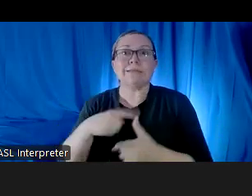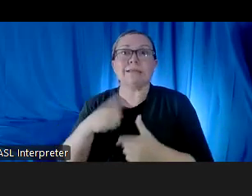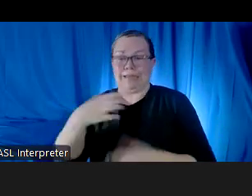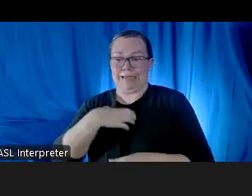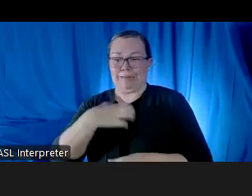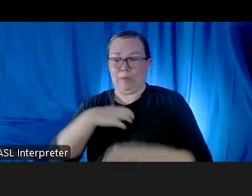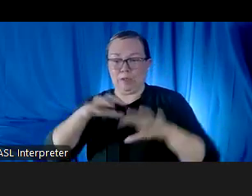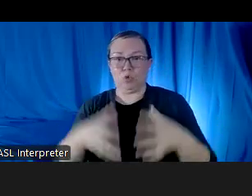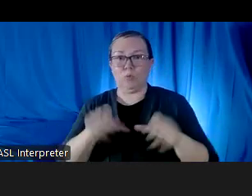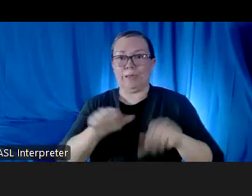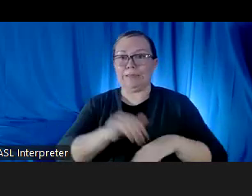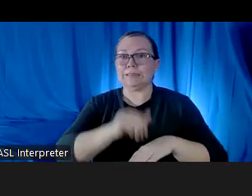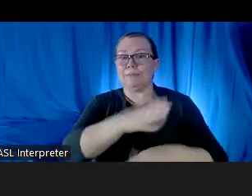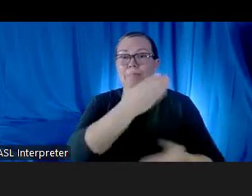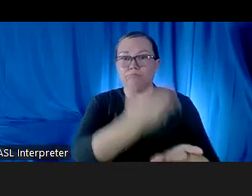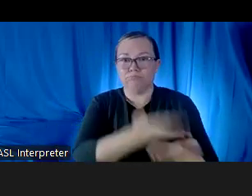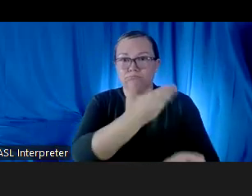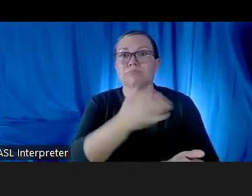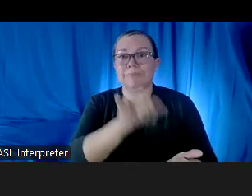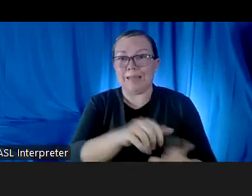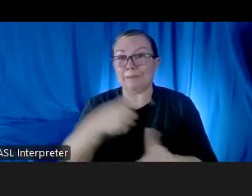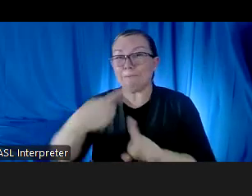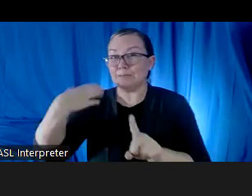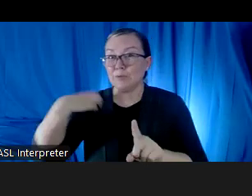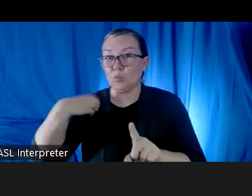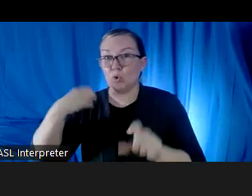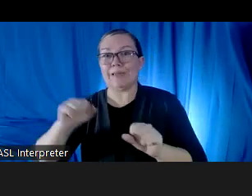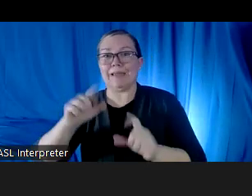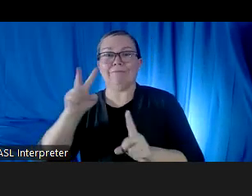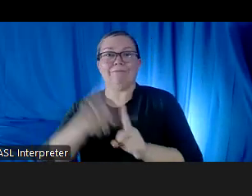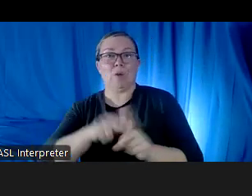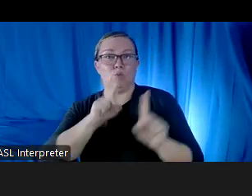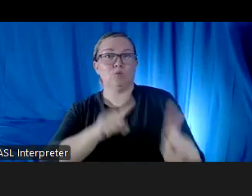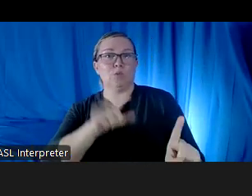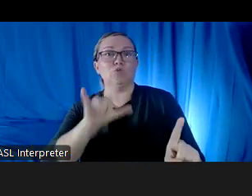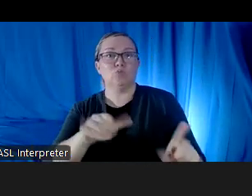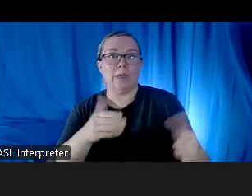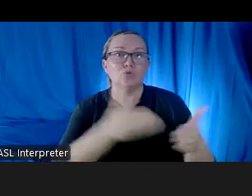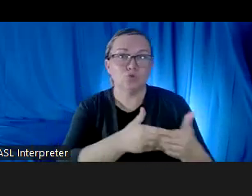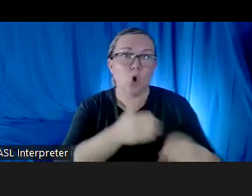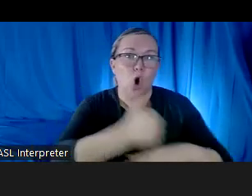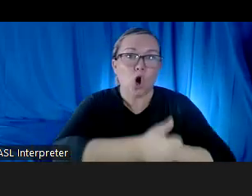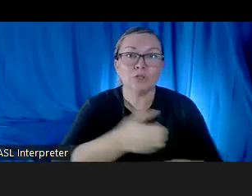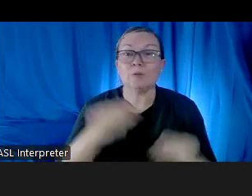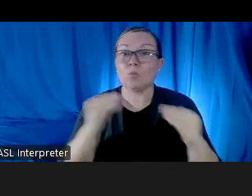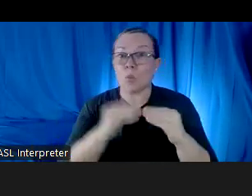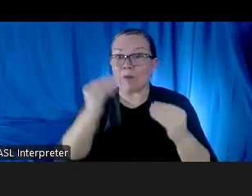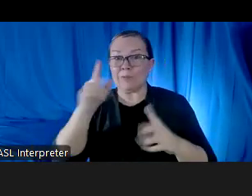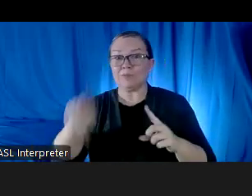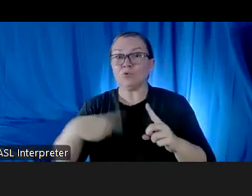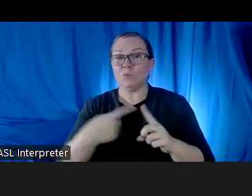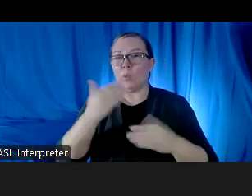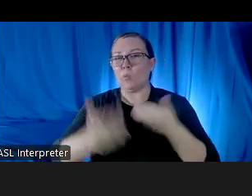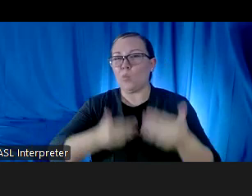supportive evidence, and the employer has an opportunity to file a response to the charge. There is more information about the process on our